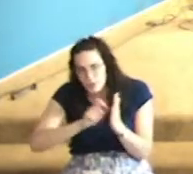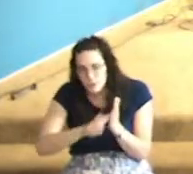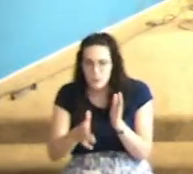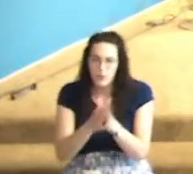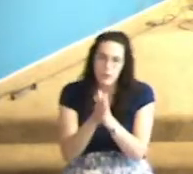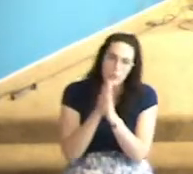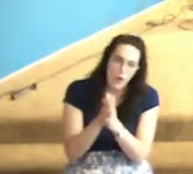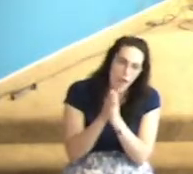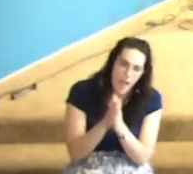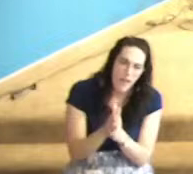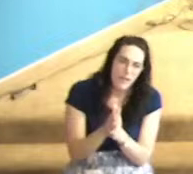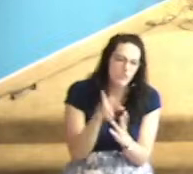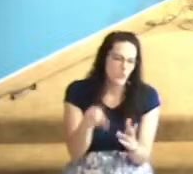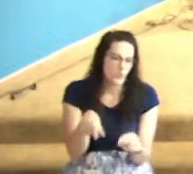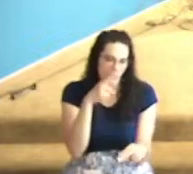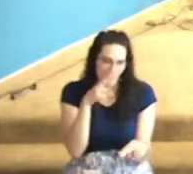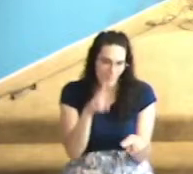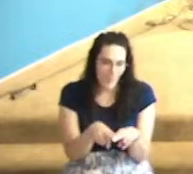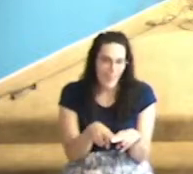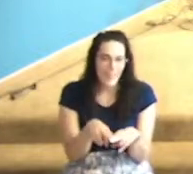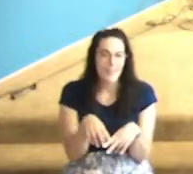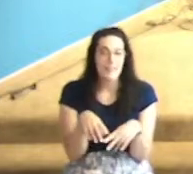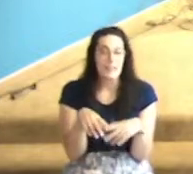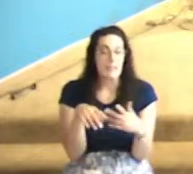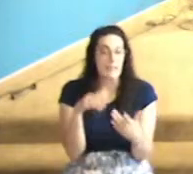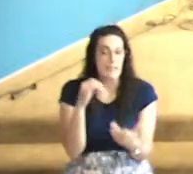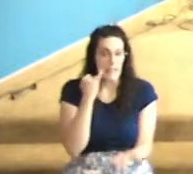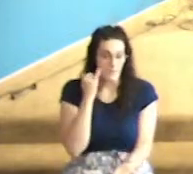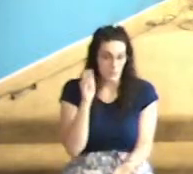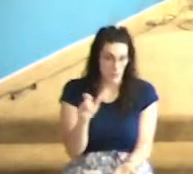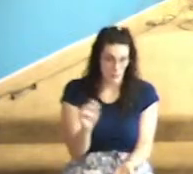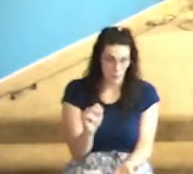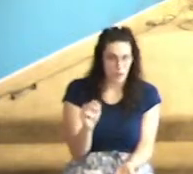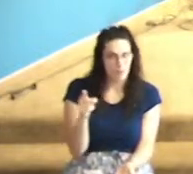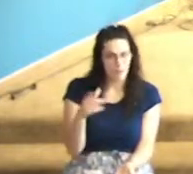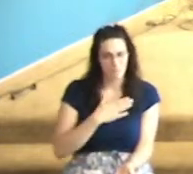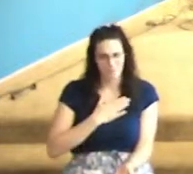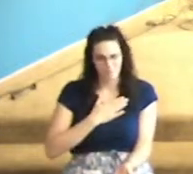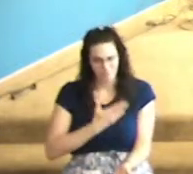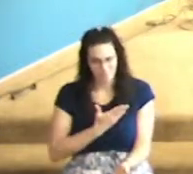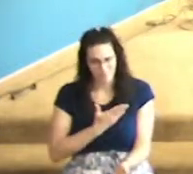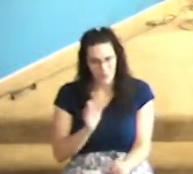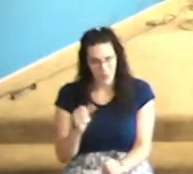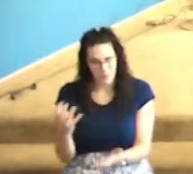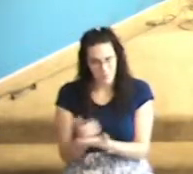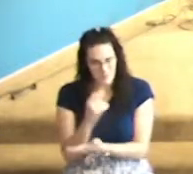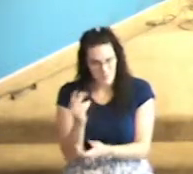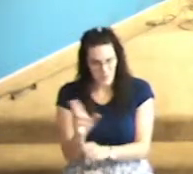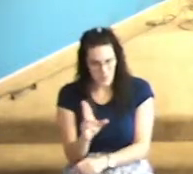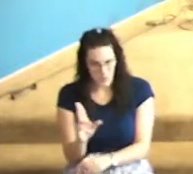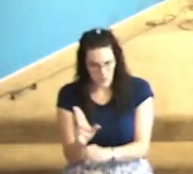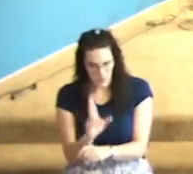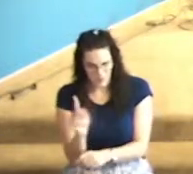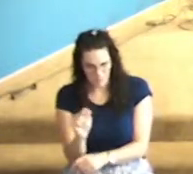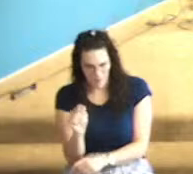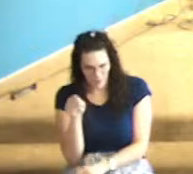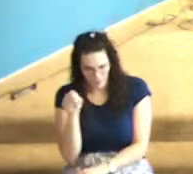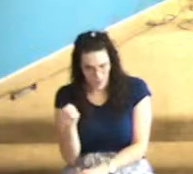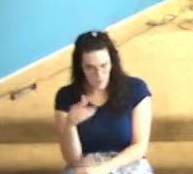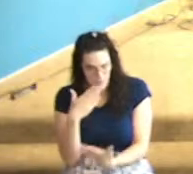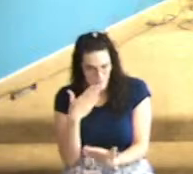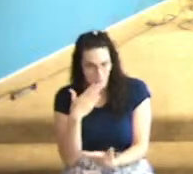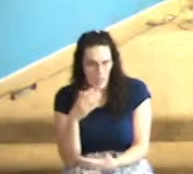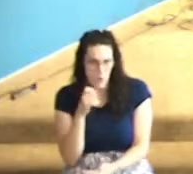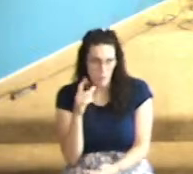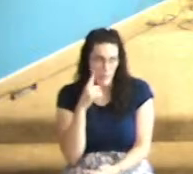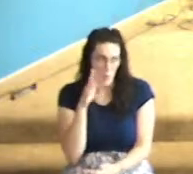prayer. That should be fun. In the event you need a restroom, they've graciously said you can use the restrooms there, so we're thankful for that. I don't think